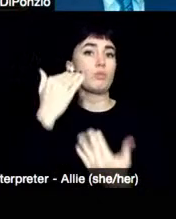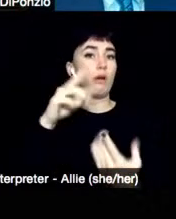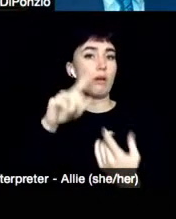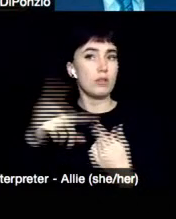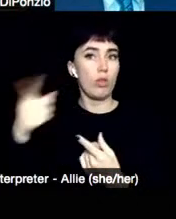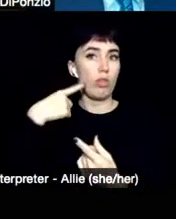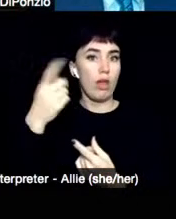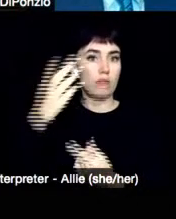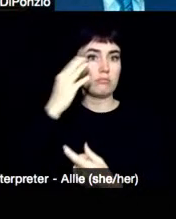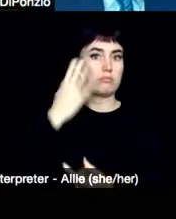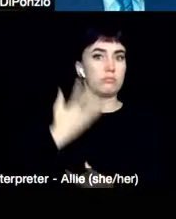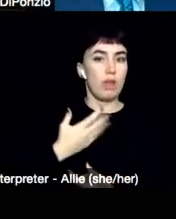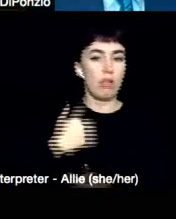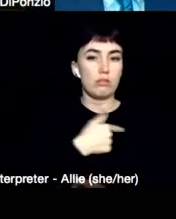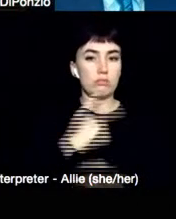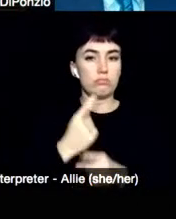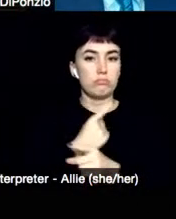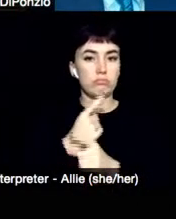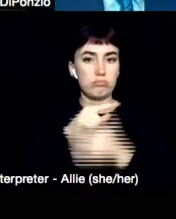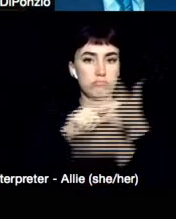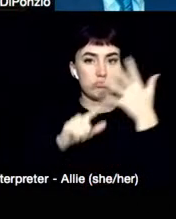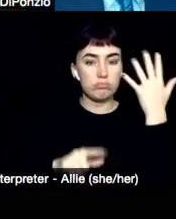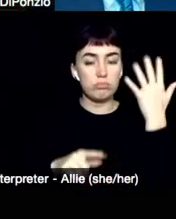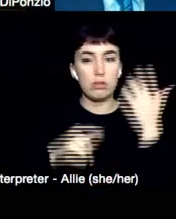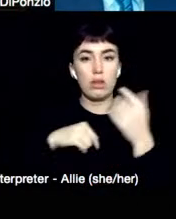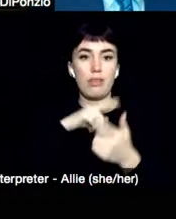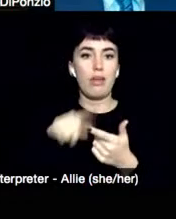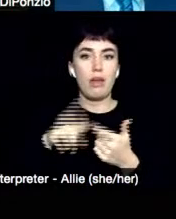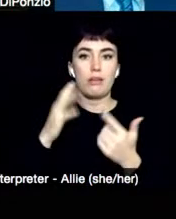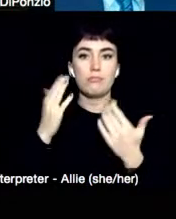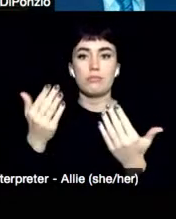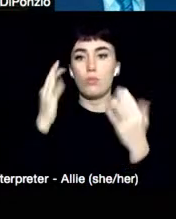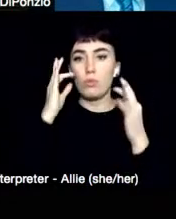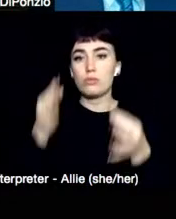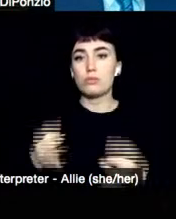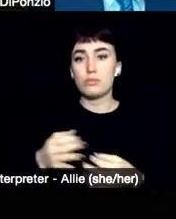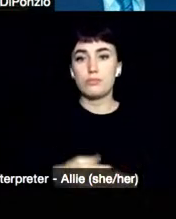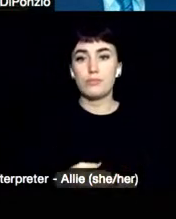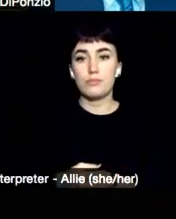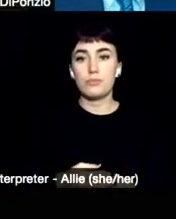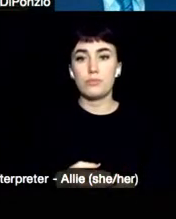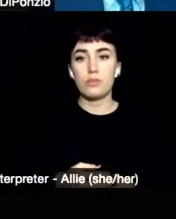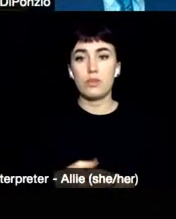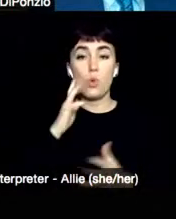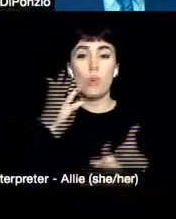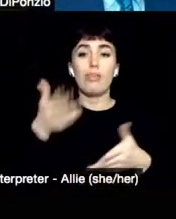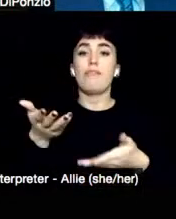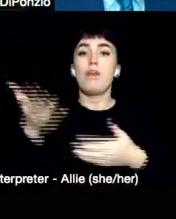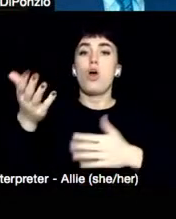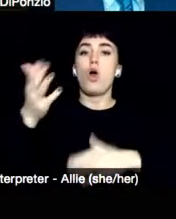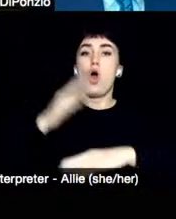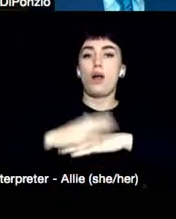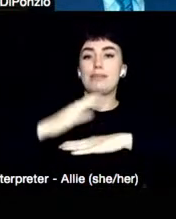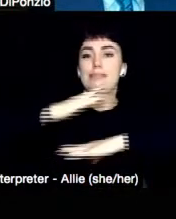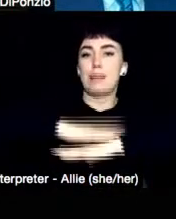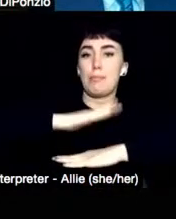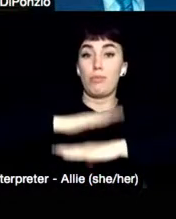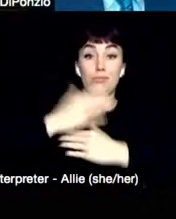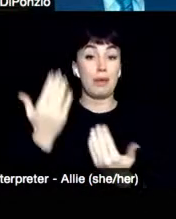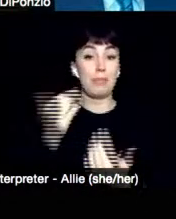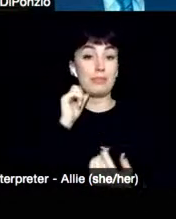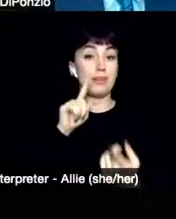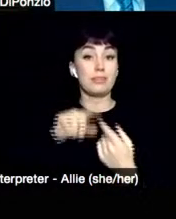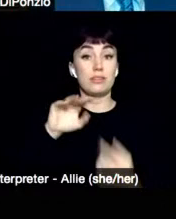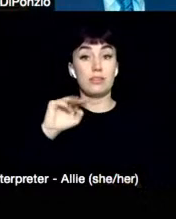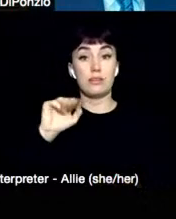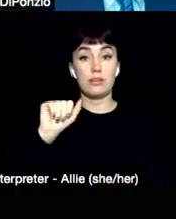the information to make that decision and then take it off the table when we have all that information. That might not be until the March 23rd meeting